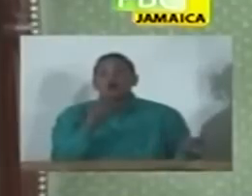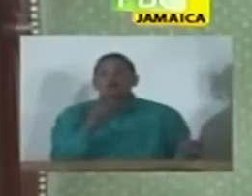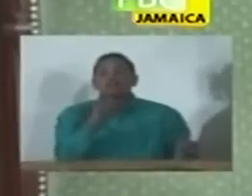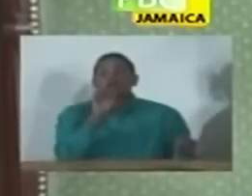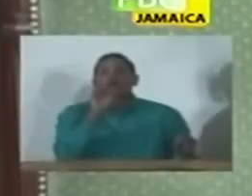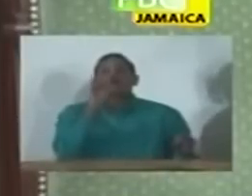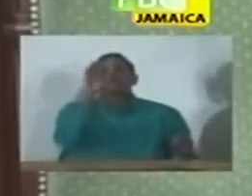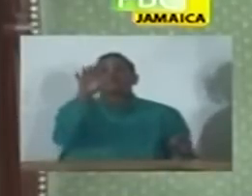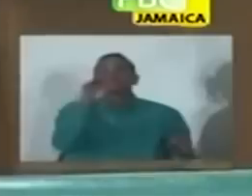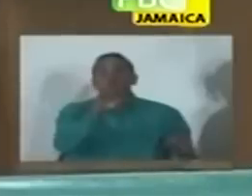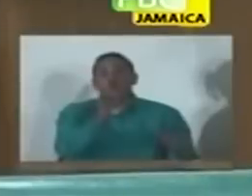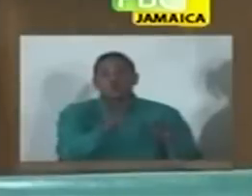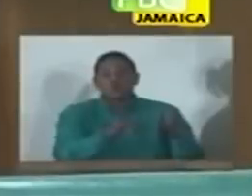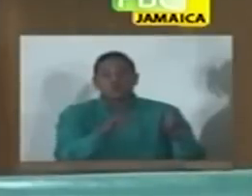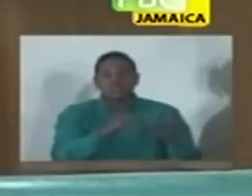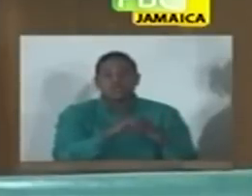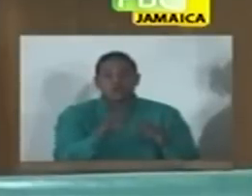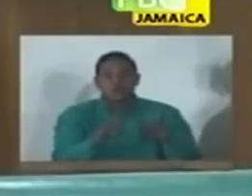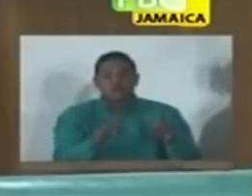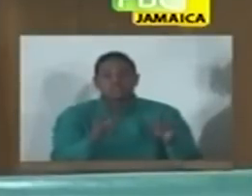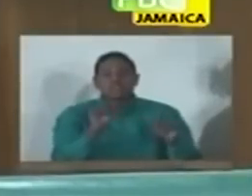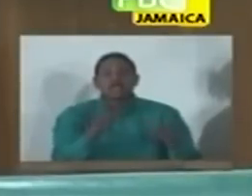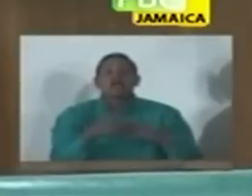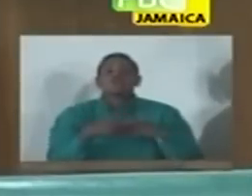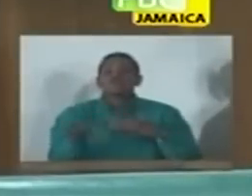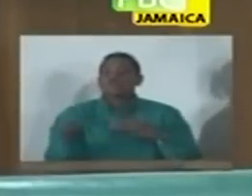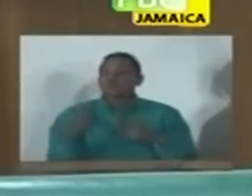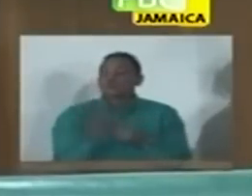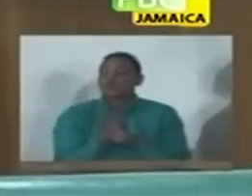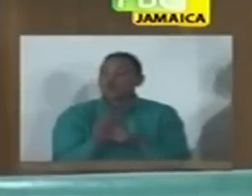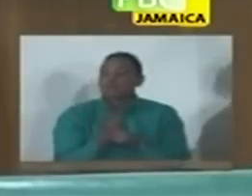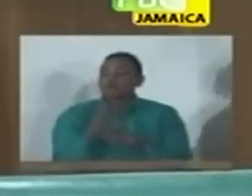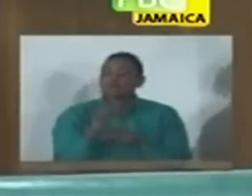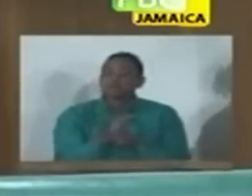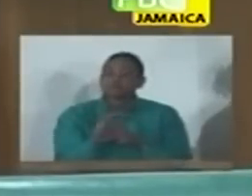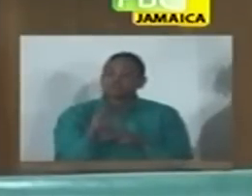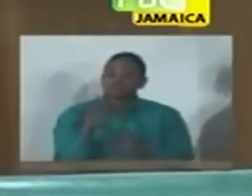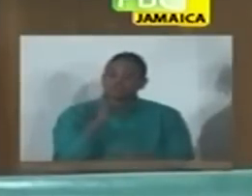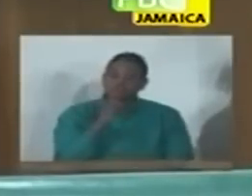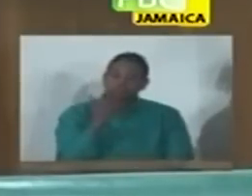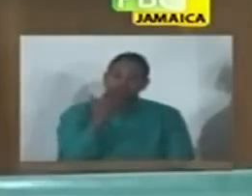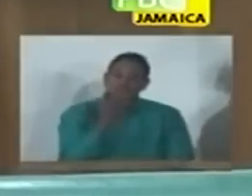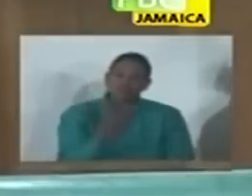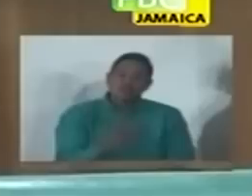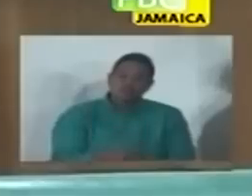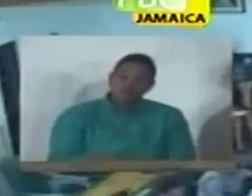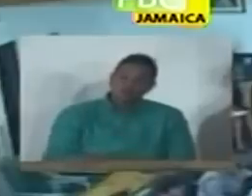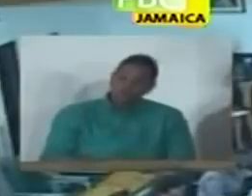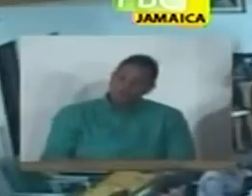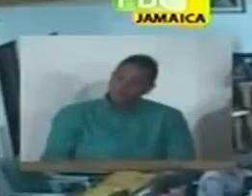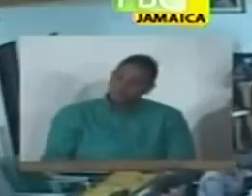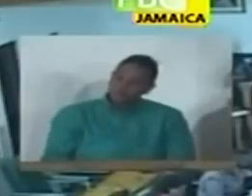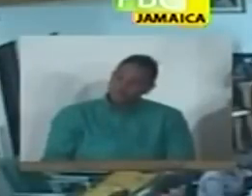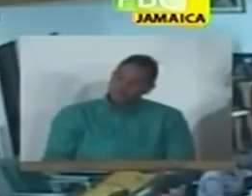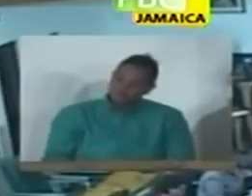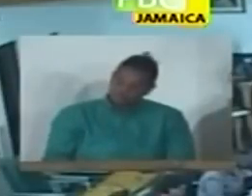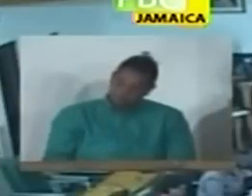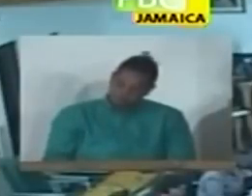the form of a question that could be referred to the appropriate ministry. Very well, sir. Thank you.